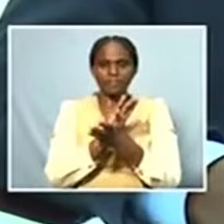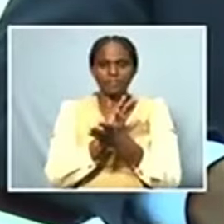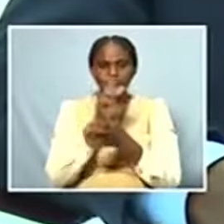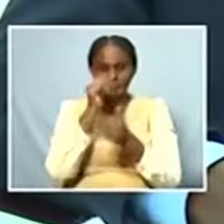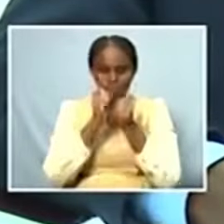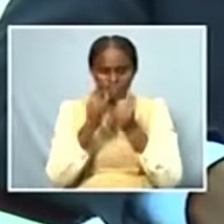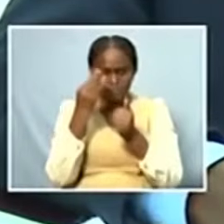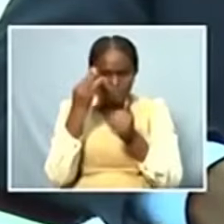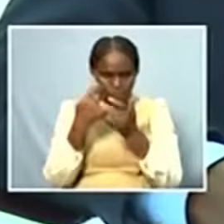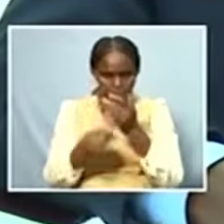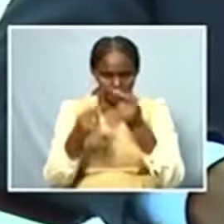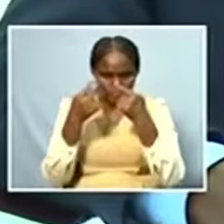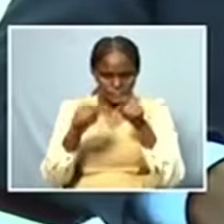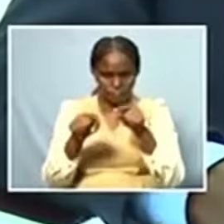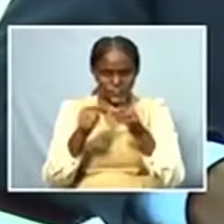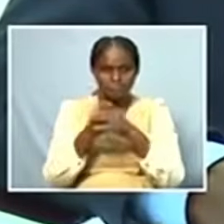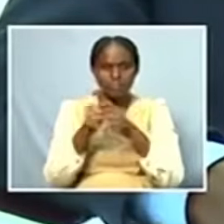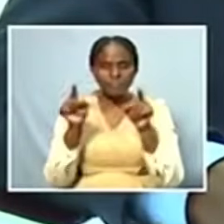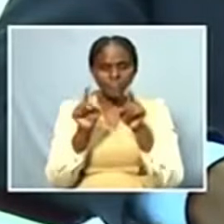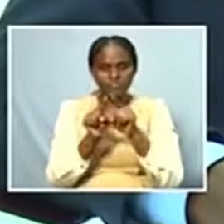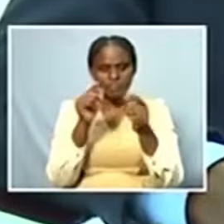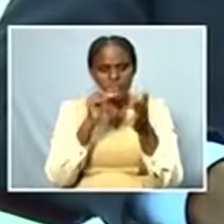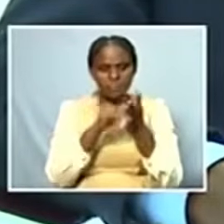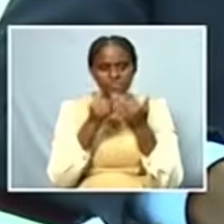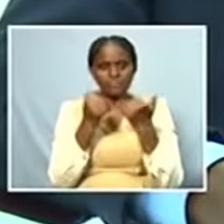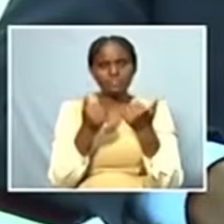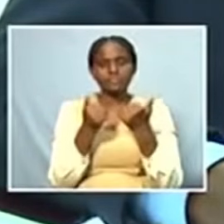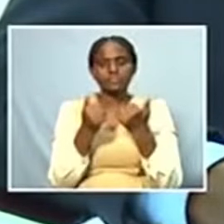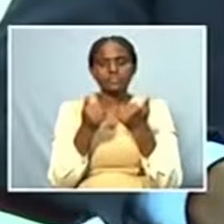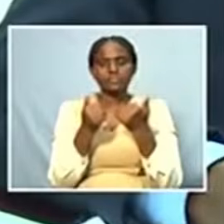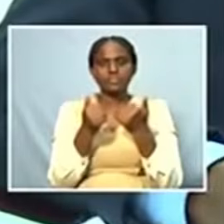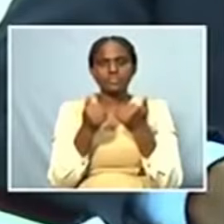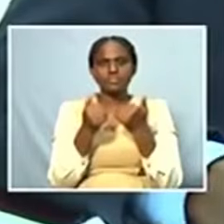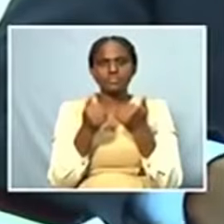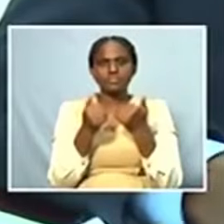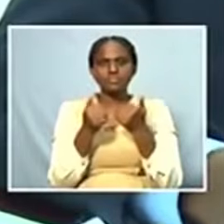because of what transpired, and